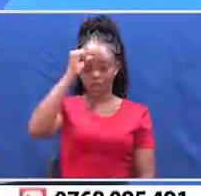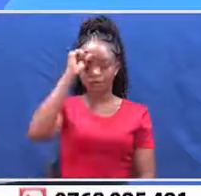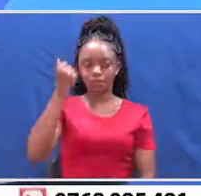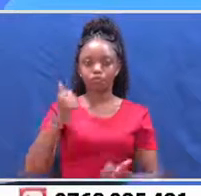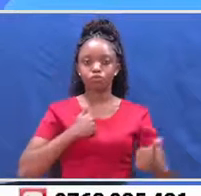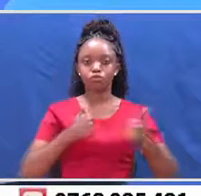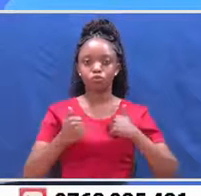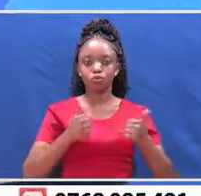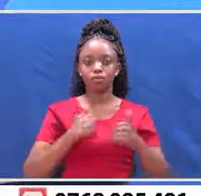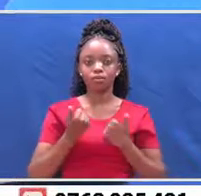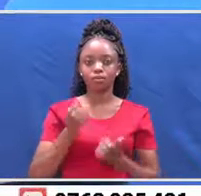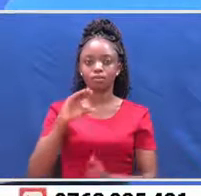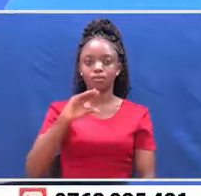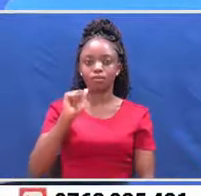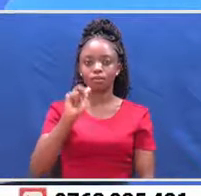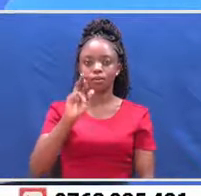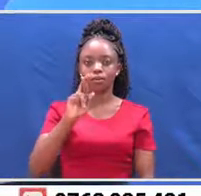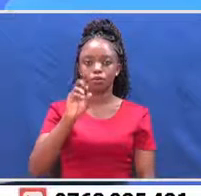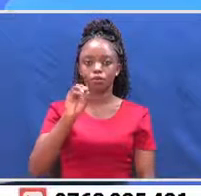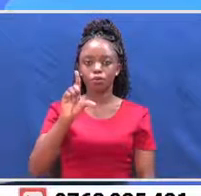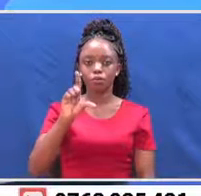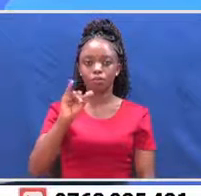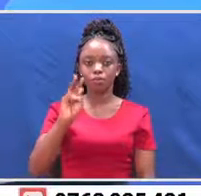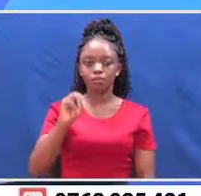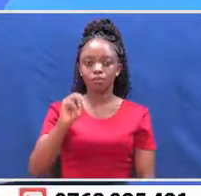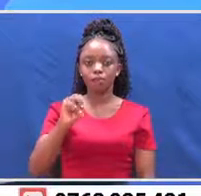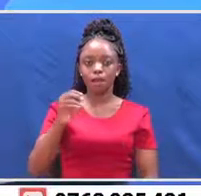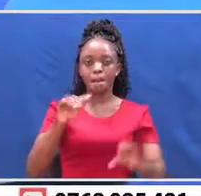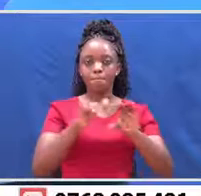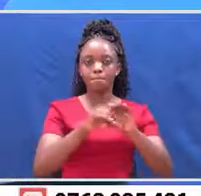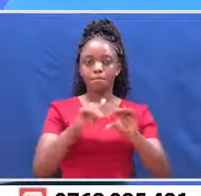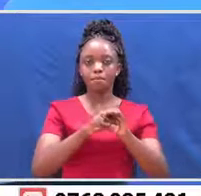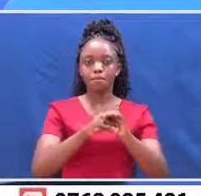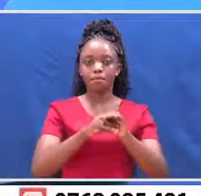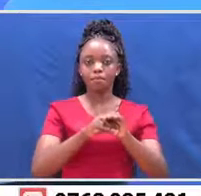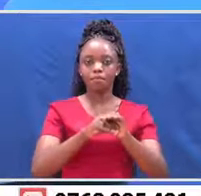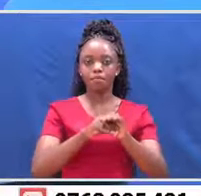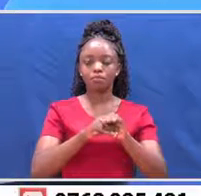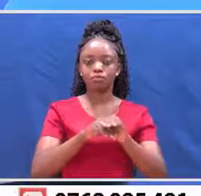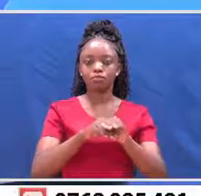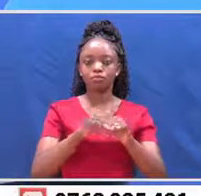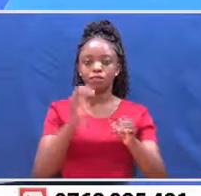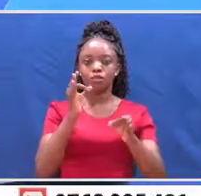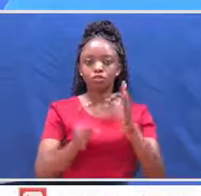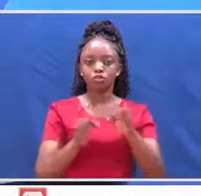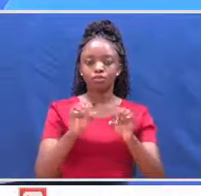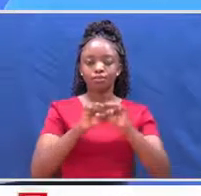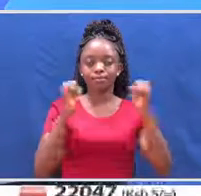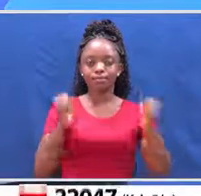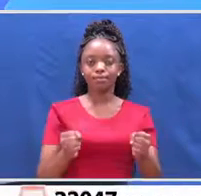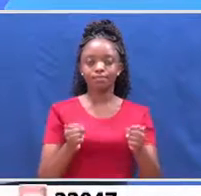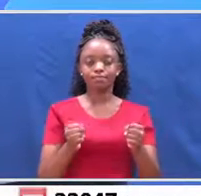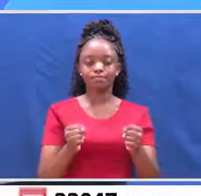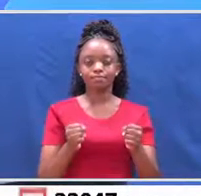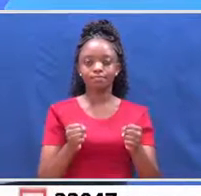Has told Caroline B. Maloney, a member of the U.S. Congress, that Rwandan justice system is independent and terror suspect